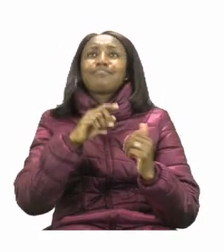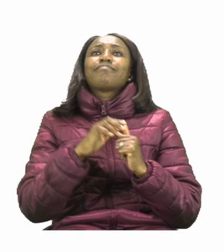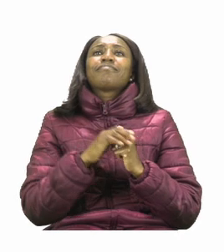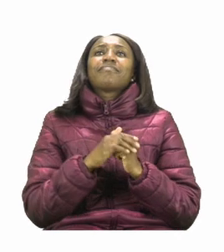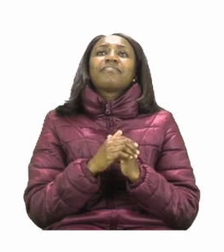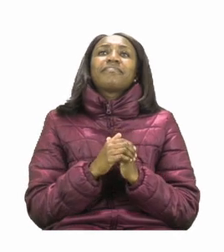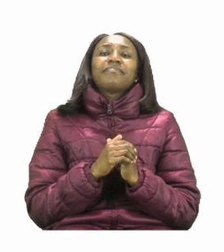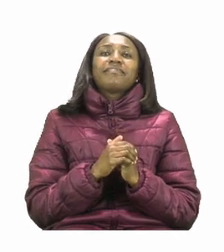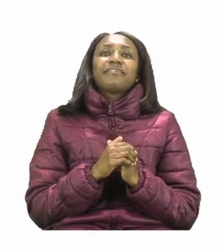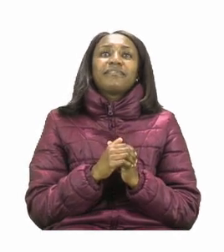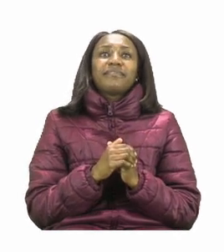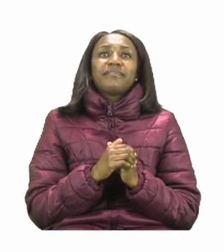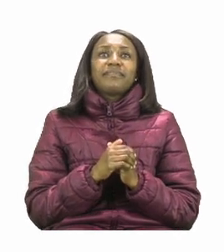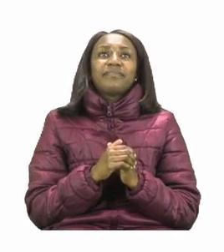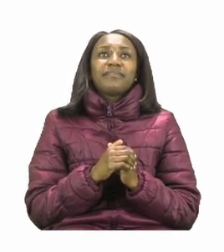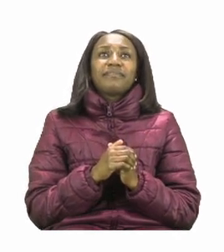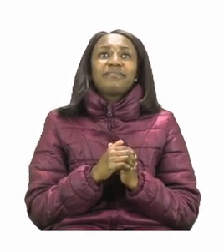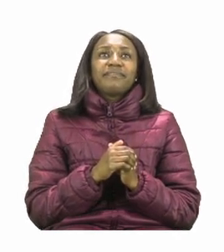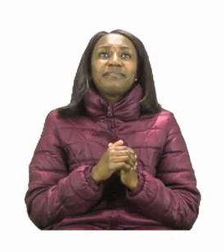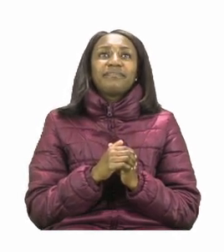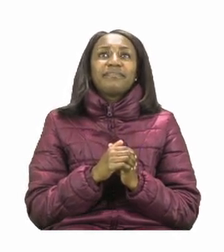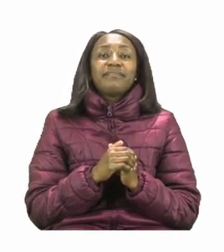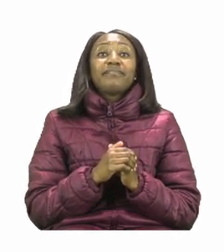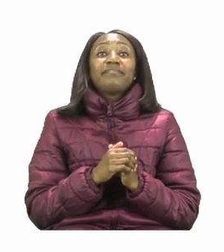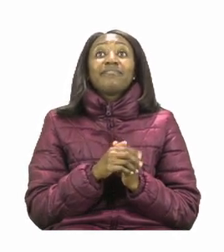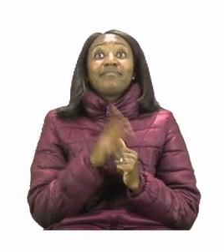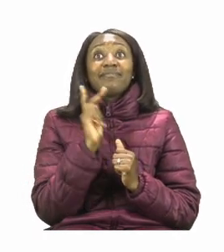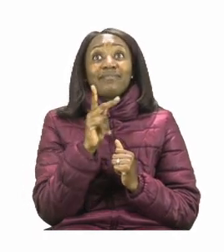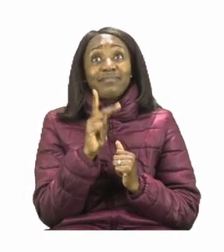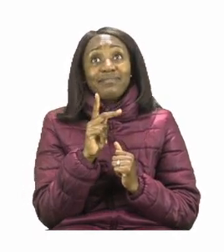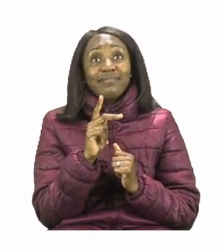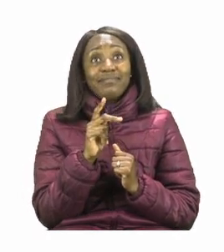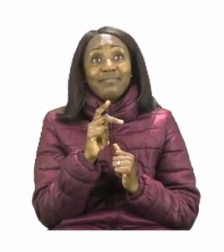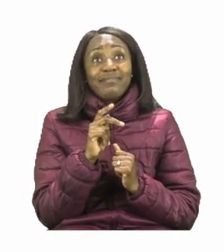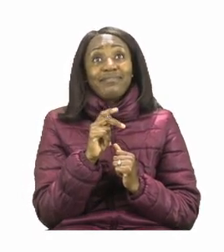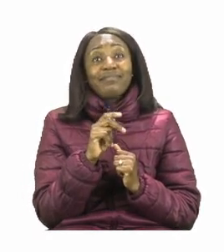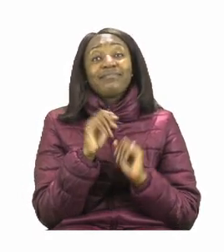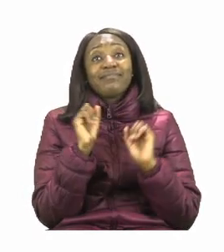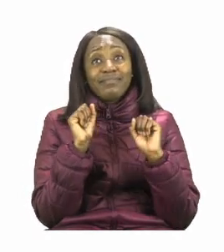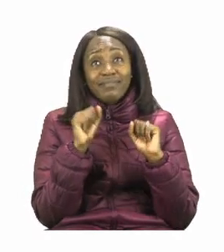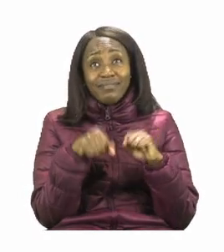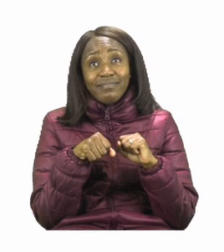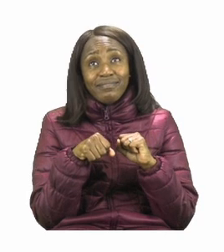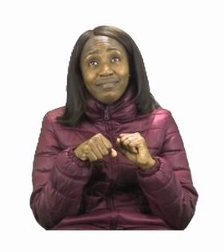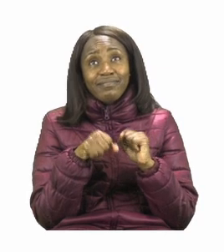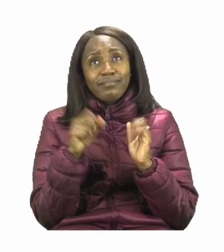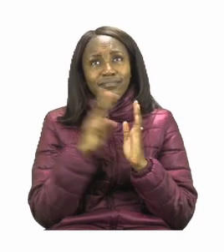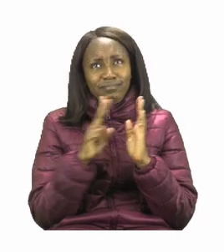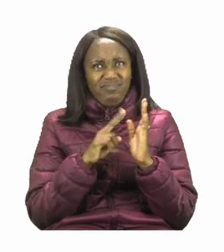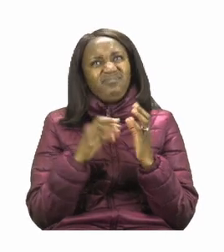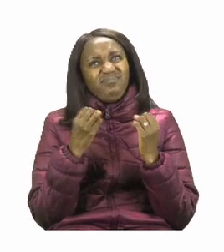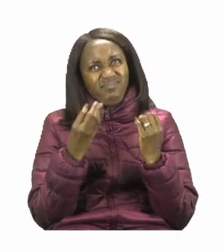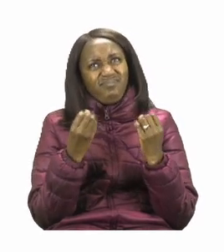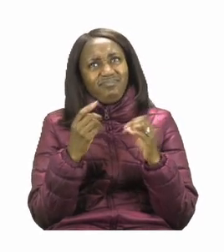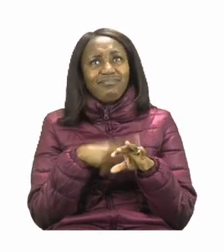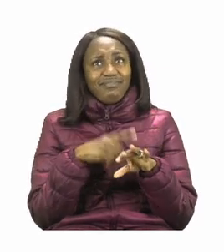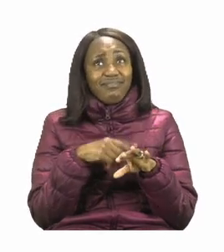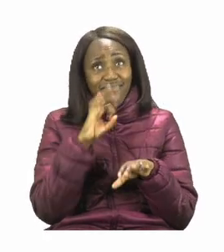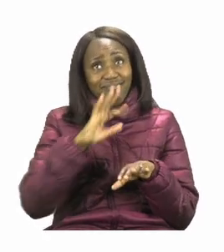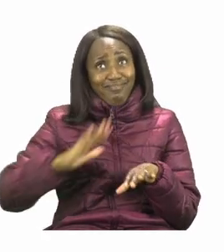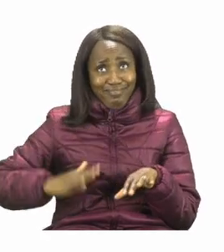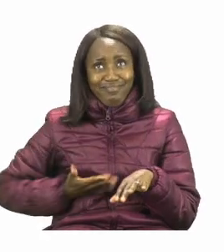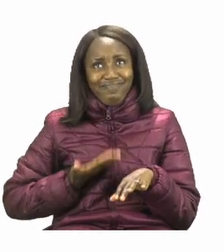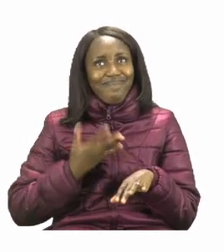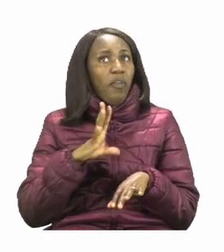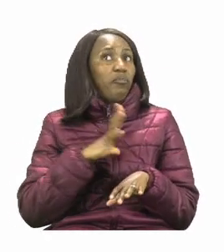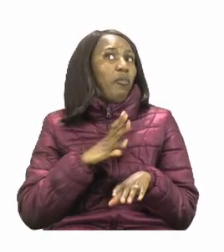answered it correctly. You also have an option of making sure that you read more than 3 times if you want to be